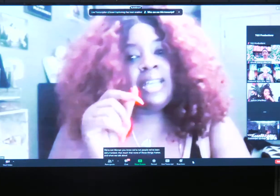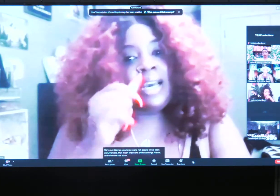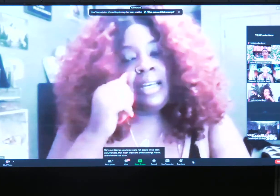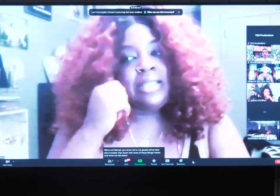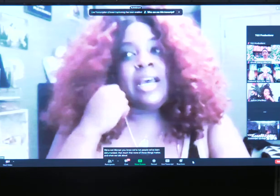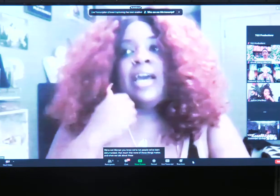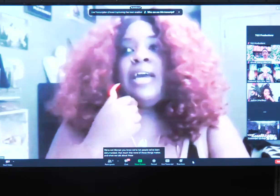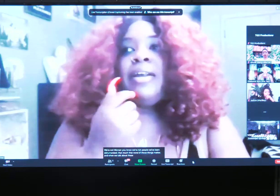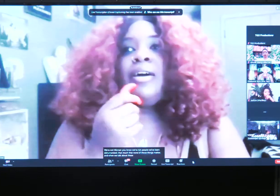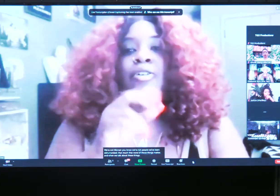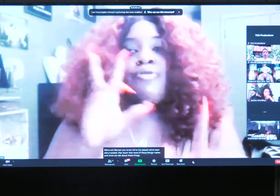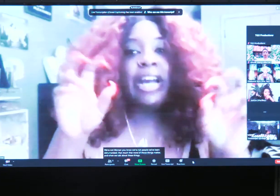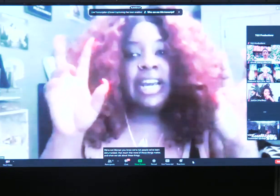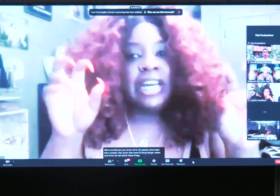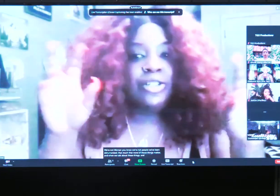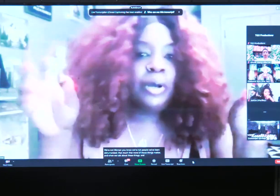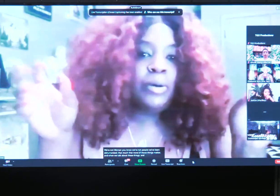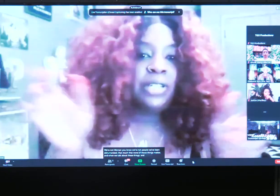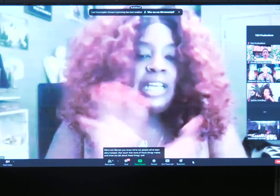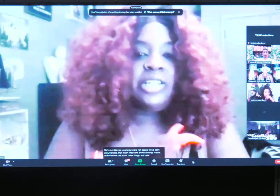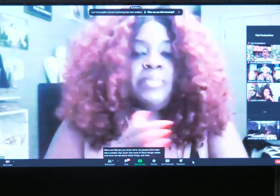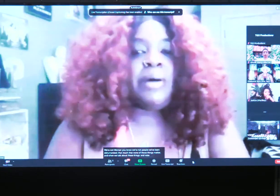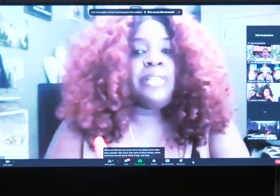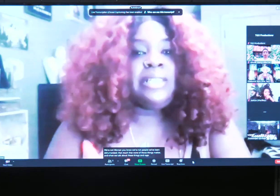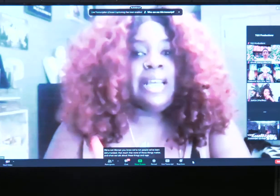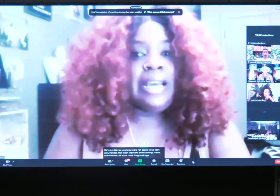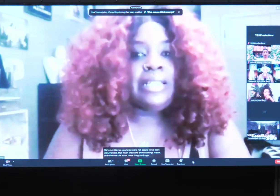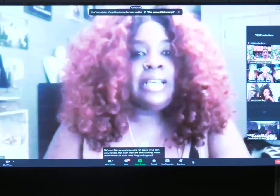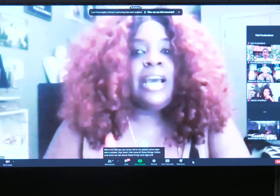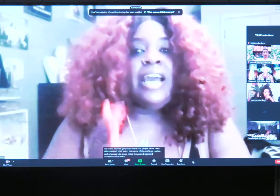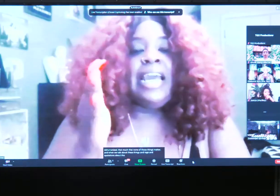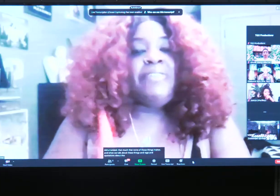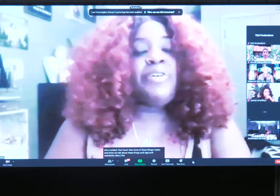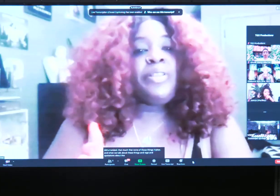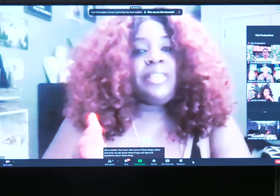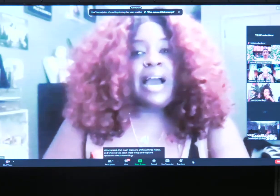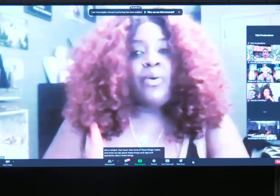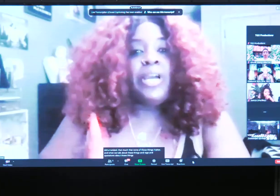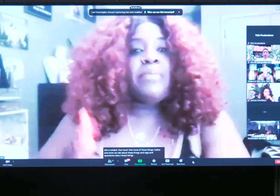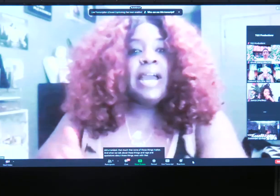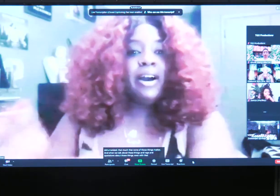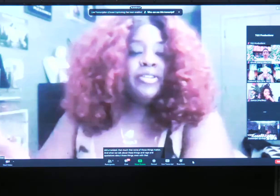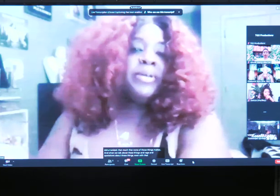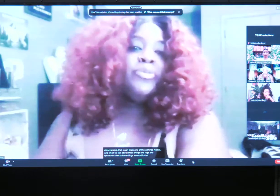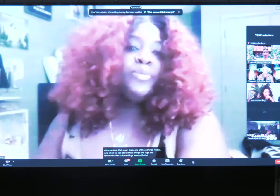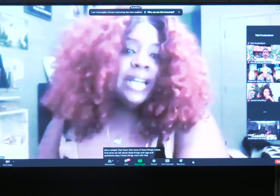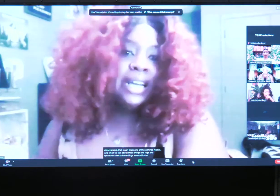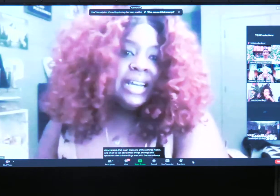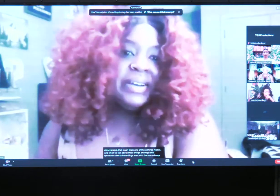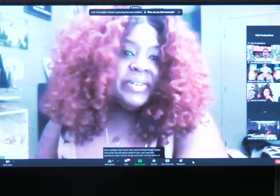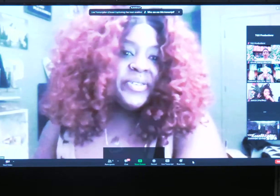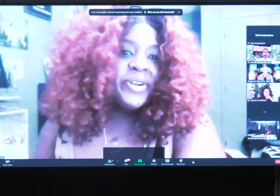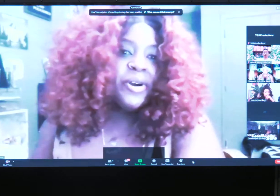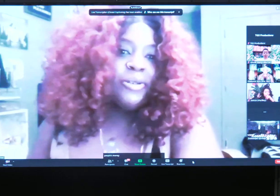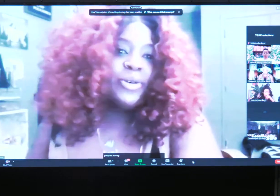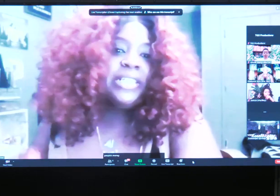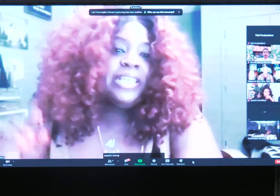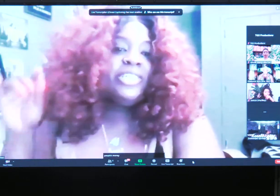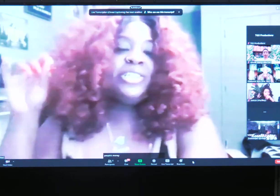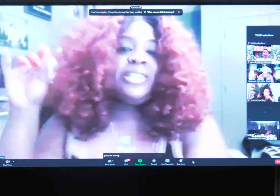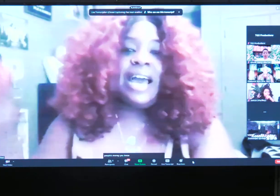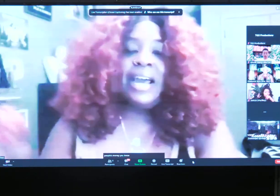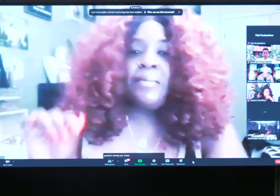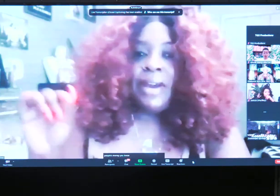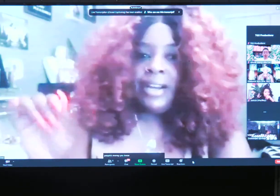these things and rage and quotations about these things, even with that, we make other people's money, so